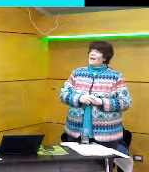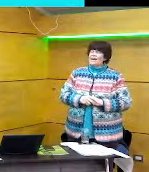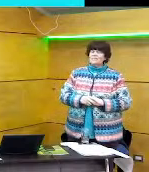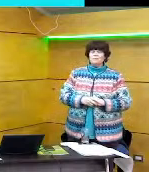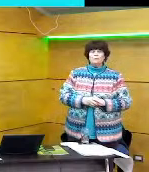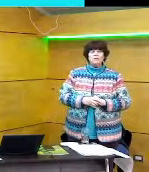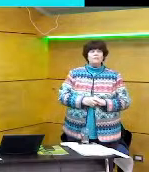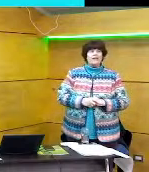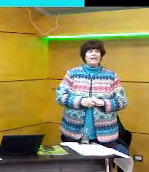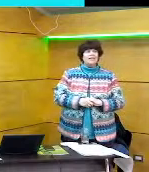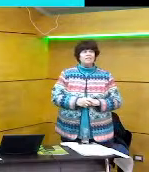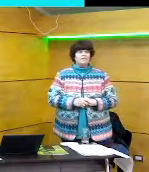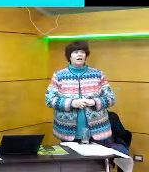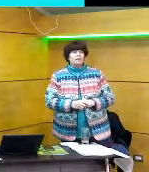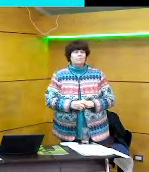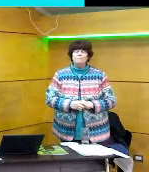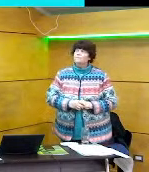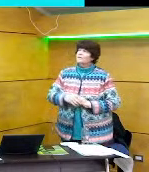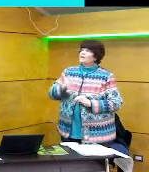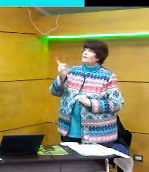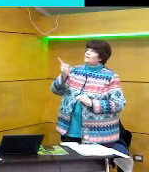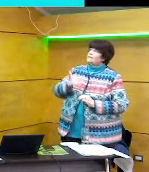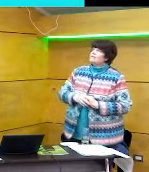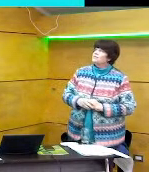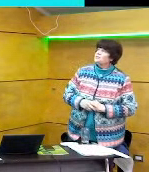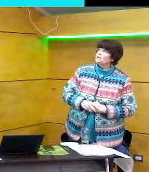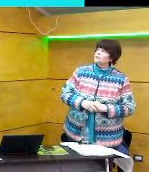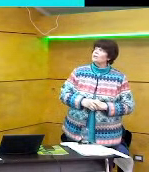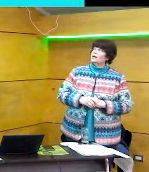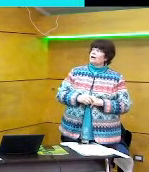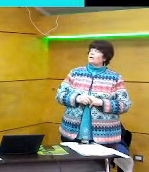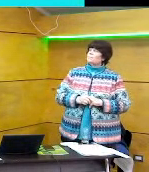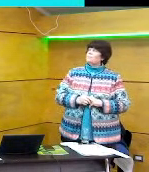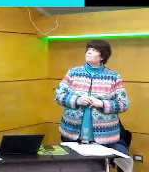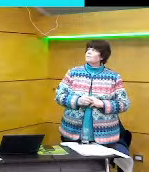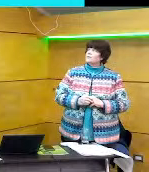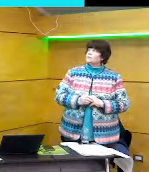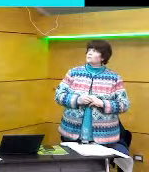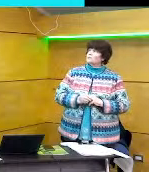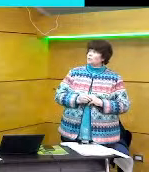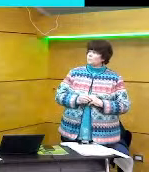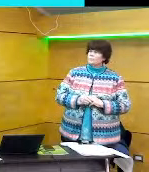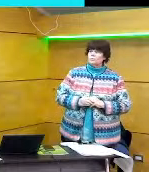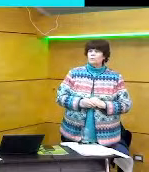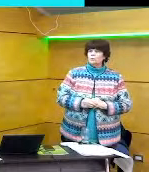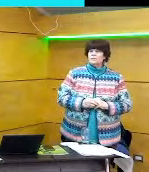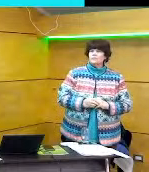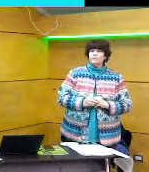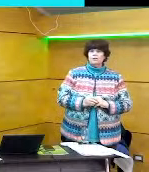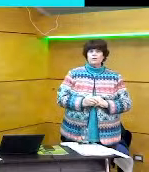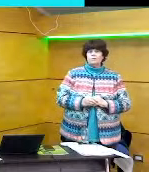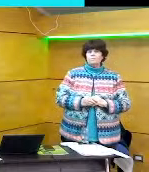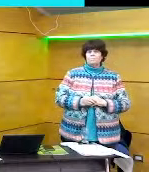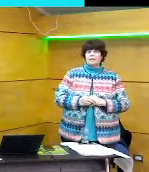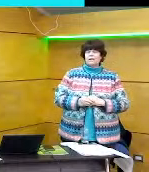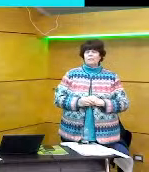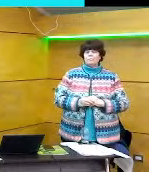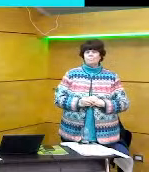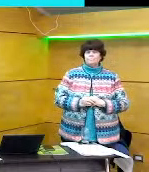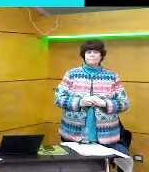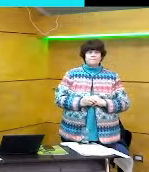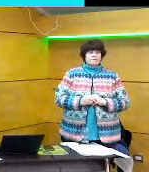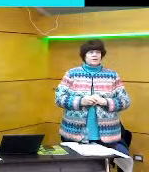In the past, we have had, this year, Cristobal was from